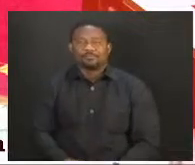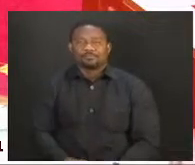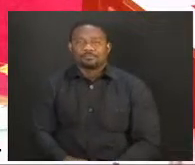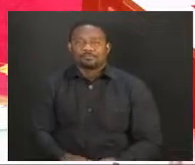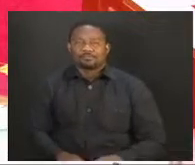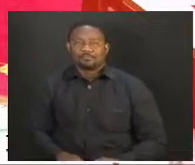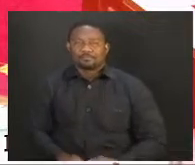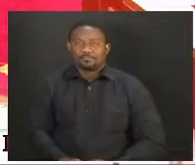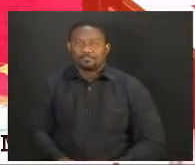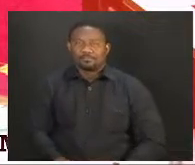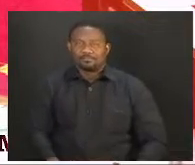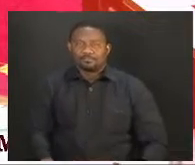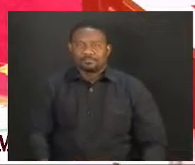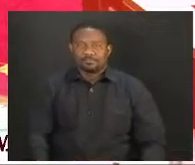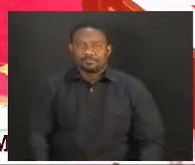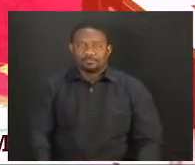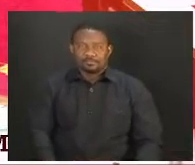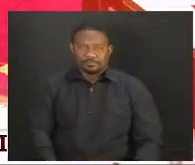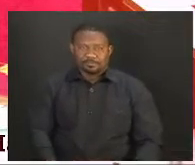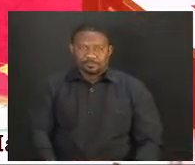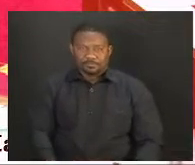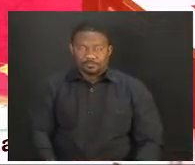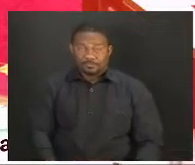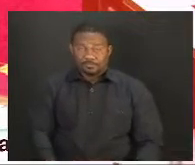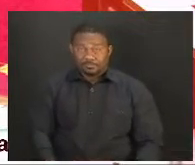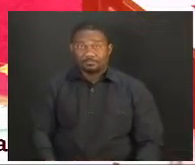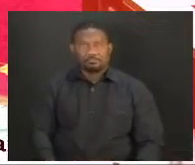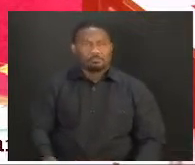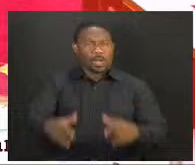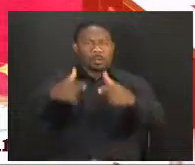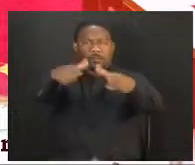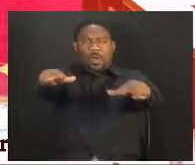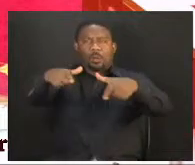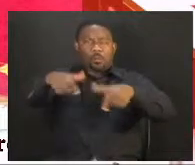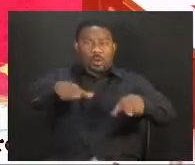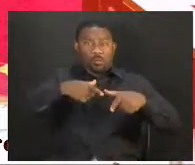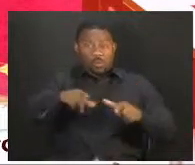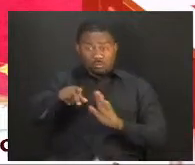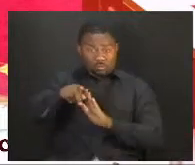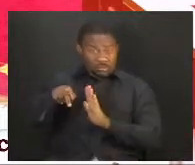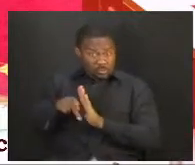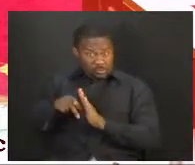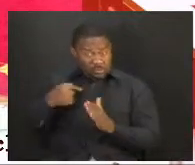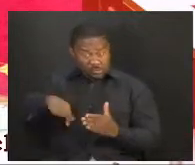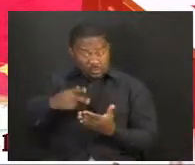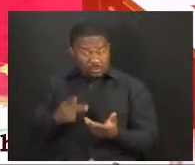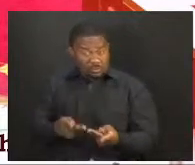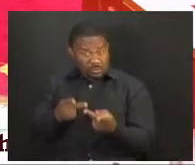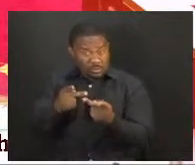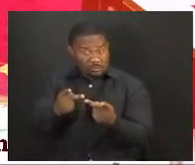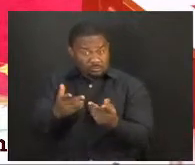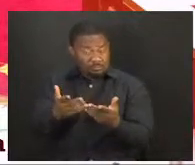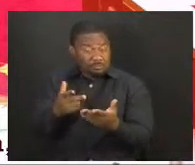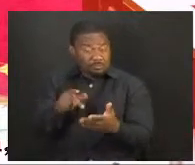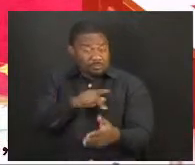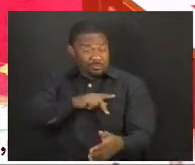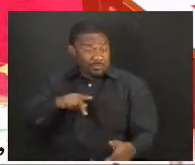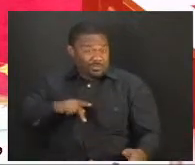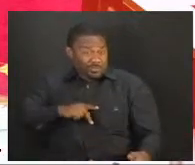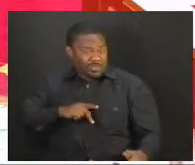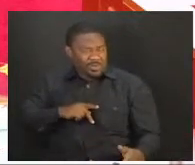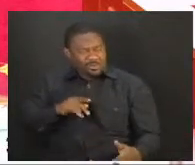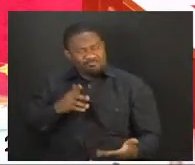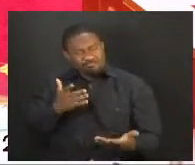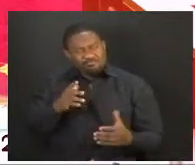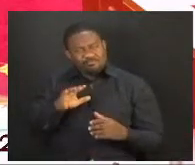In accordance with our decentralization policy, we propose to Parliament that a